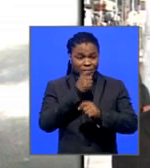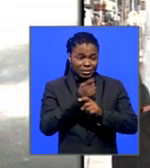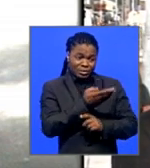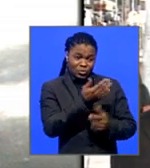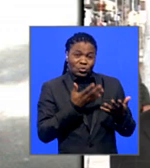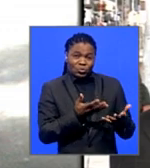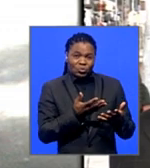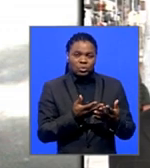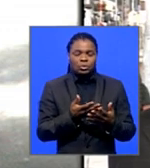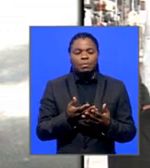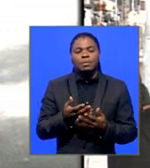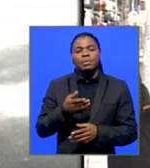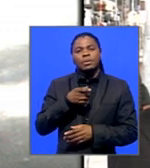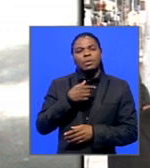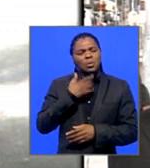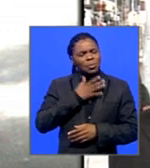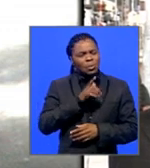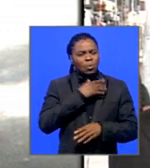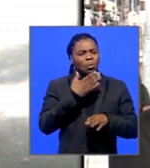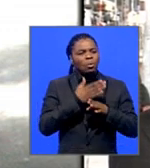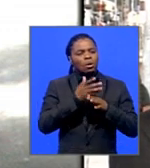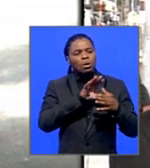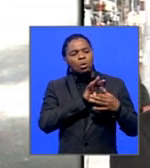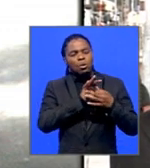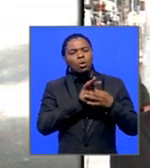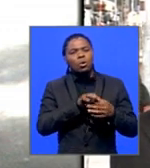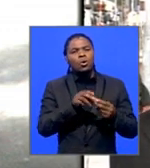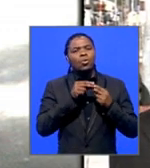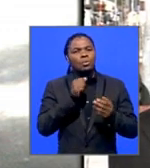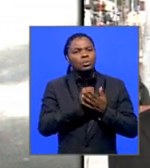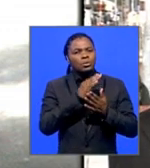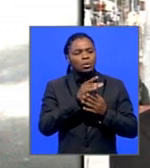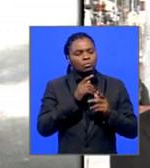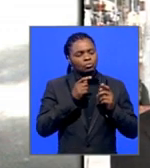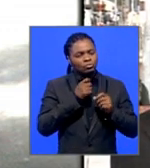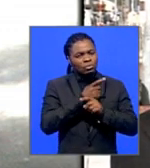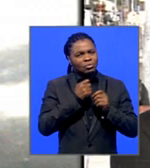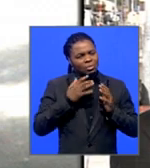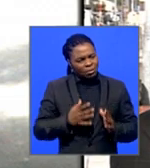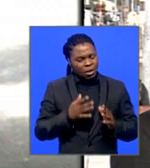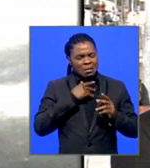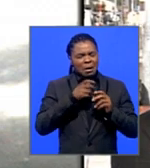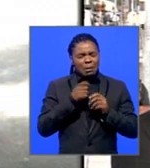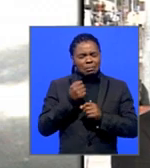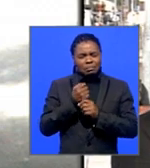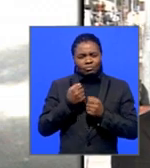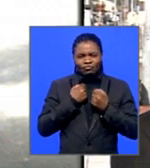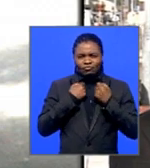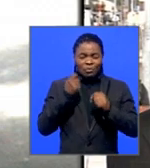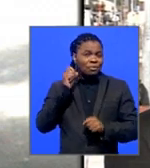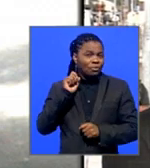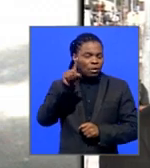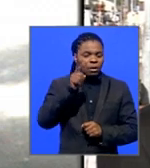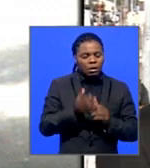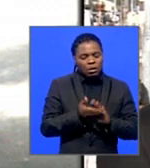want to work with unions to ensure that especially the drivers adhere to the call to rest, especially on the long road. What are you doing from